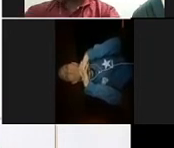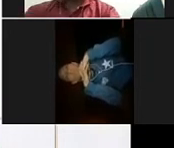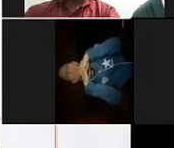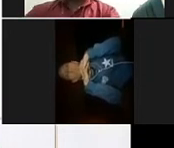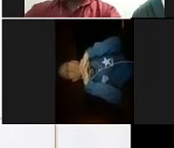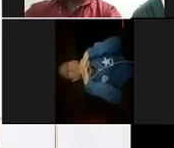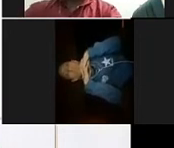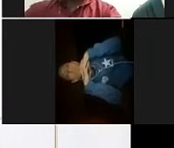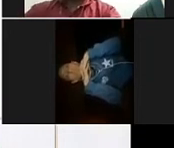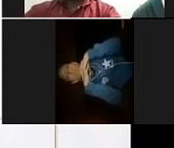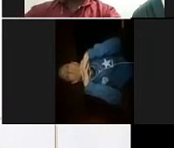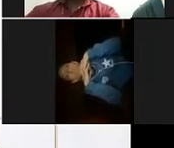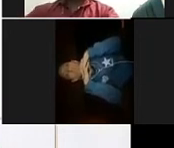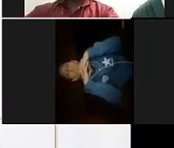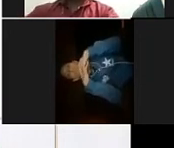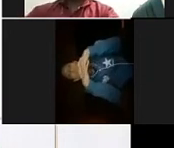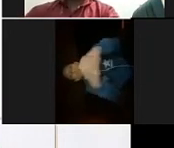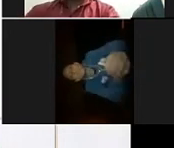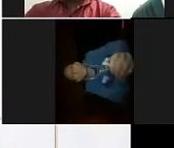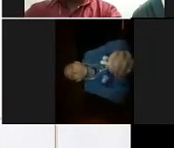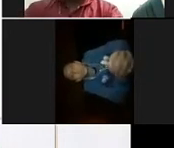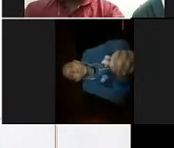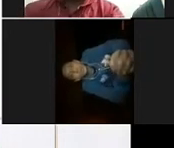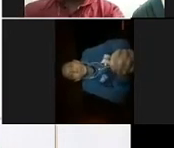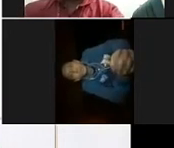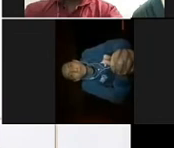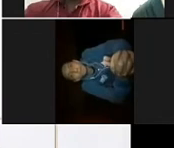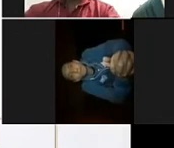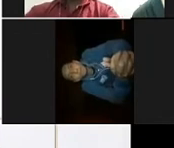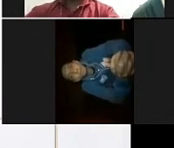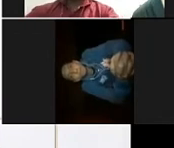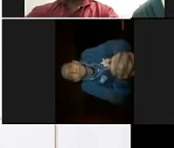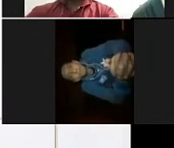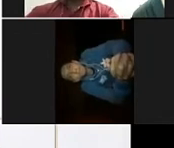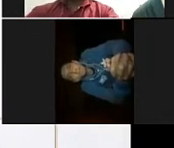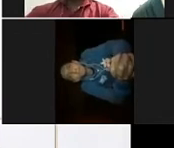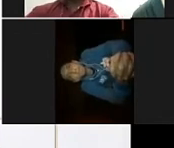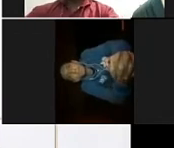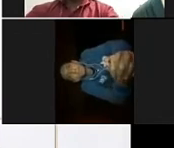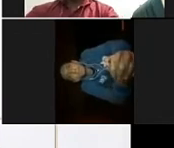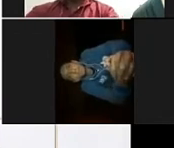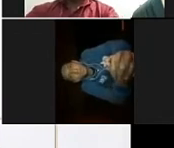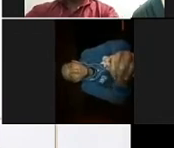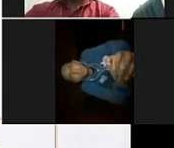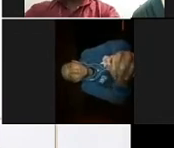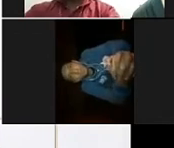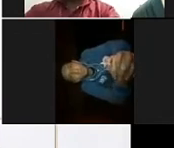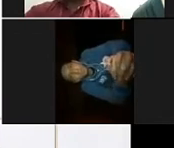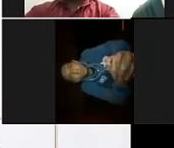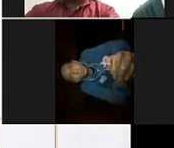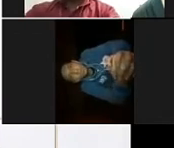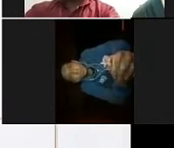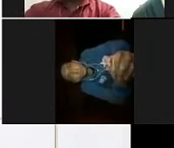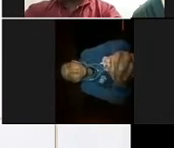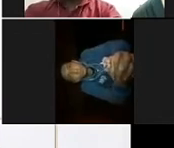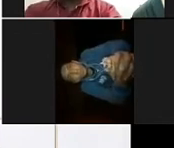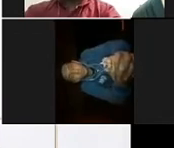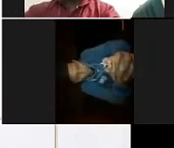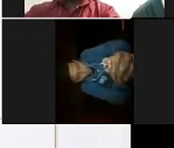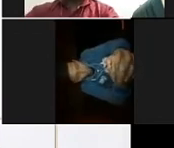can be carried out through several methods that can be implemented to maintain soil fertility,